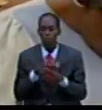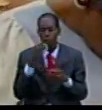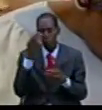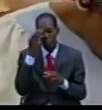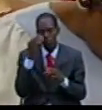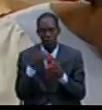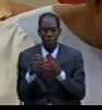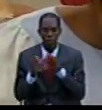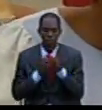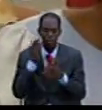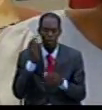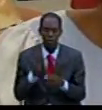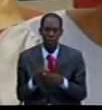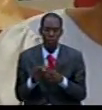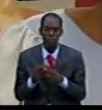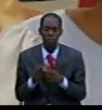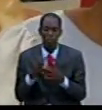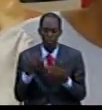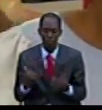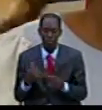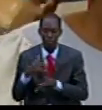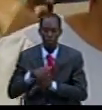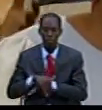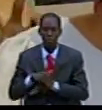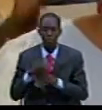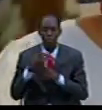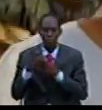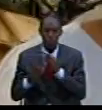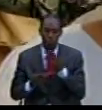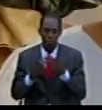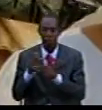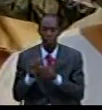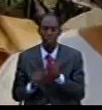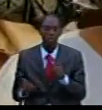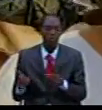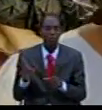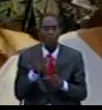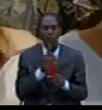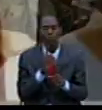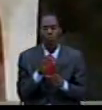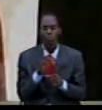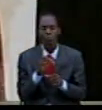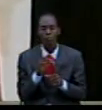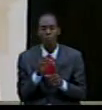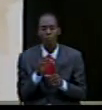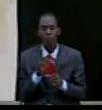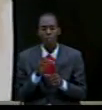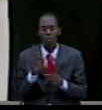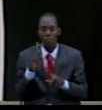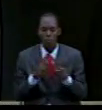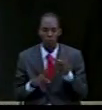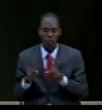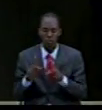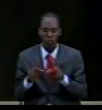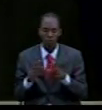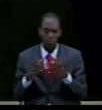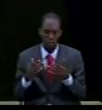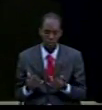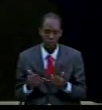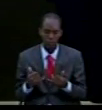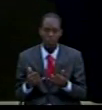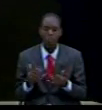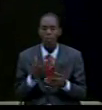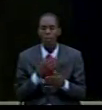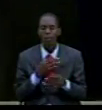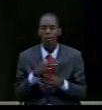name. Tonight, visit everyone. Those in the present ground and all